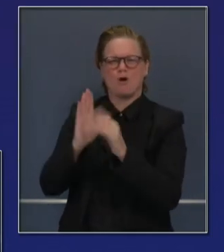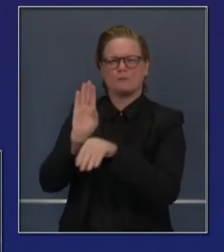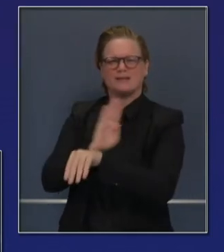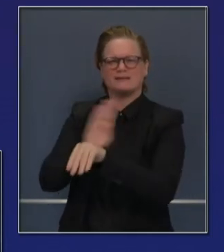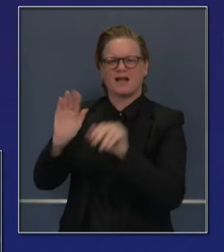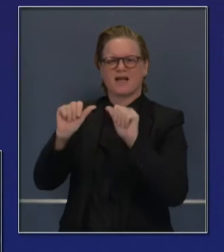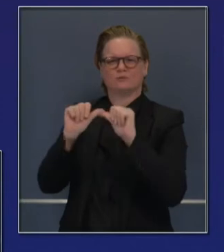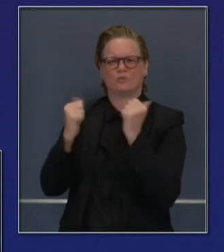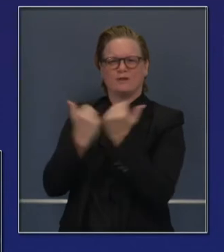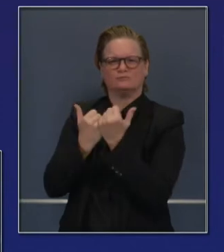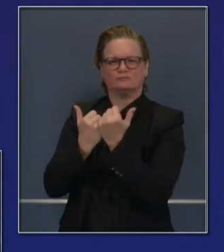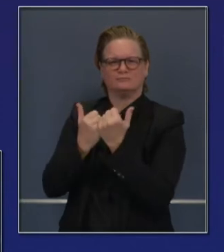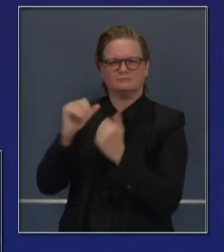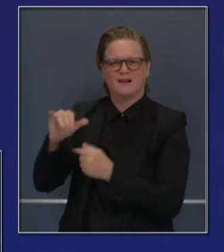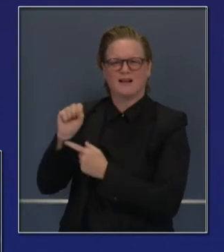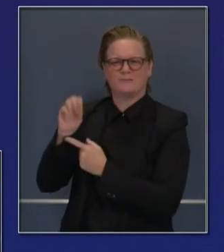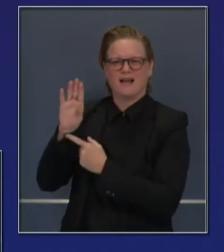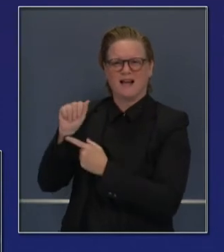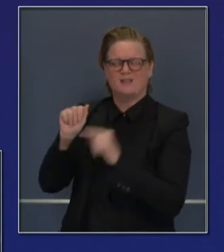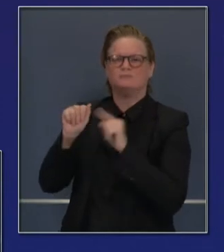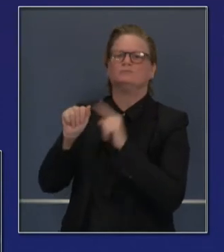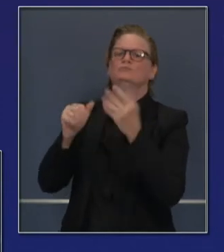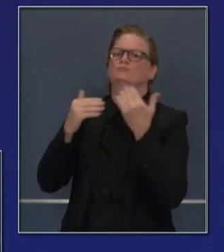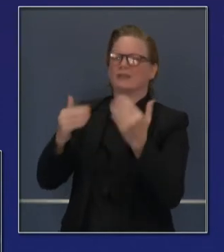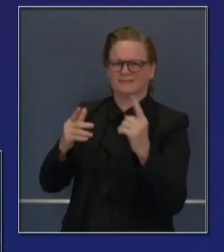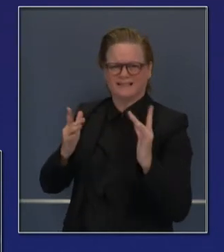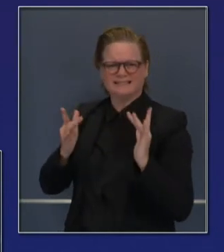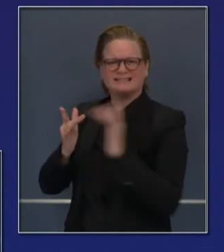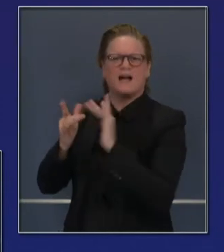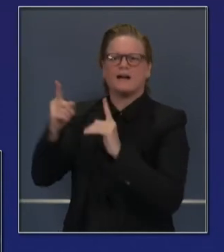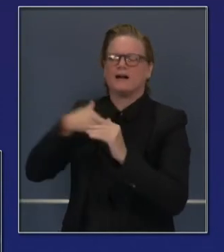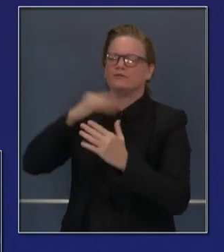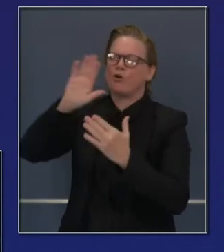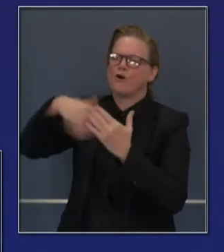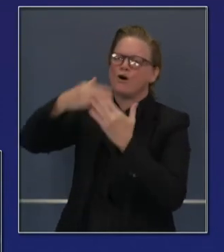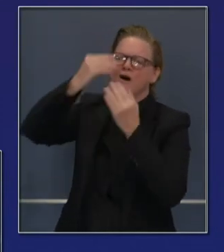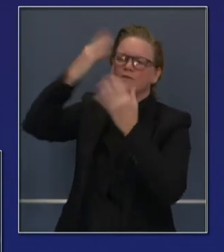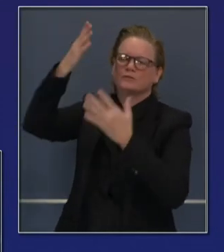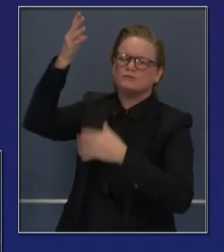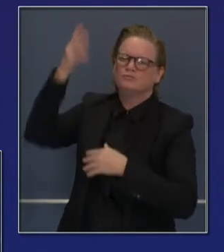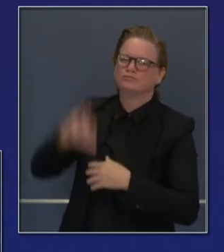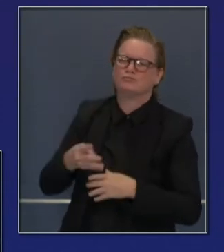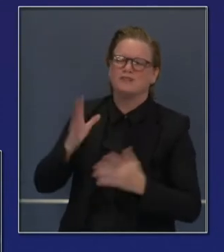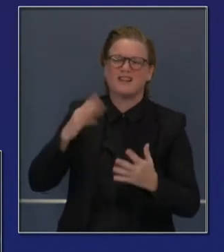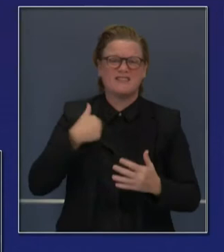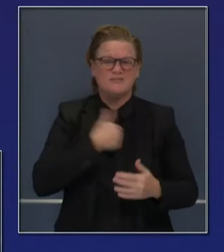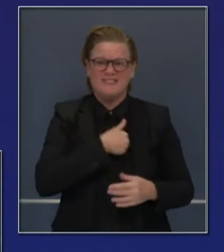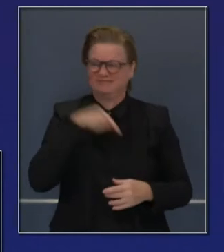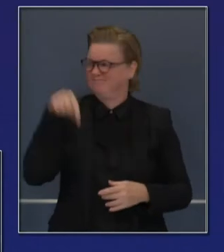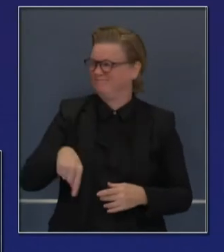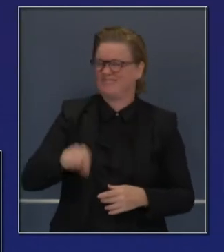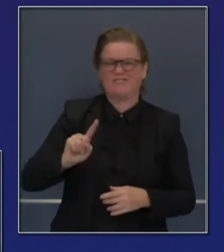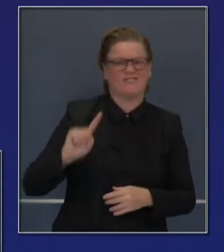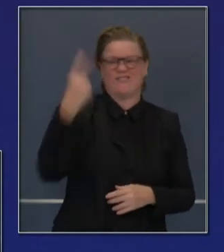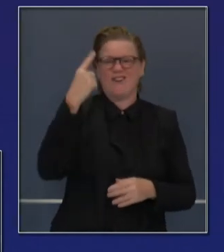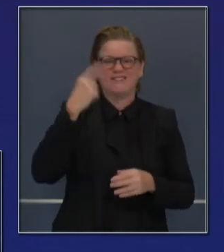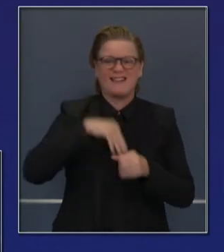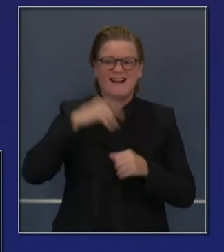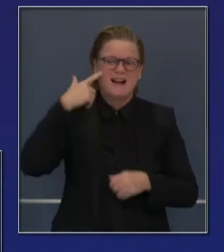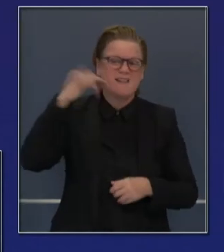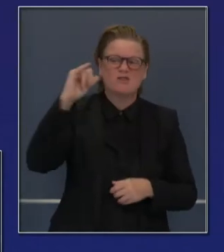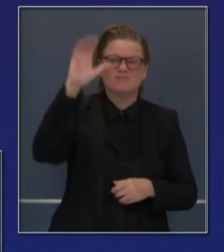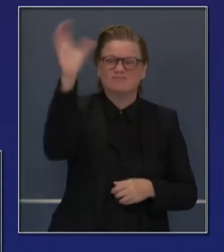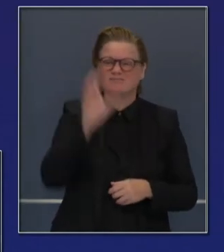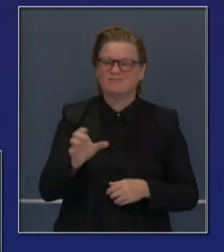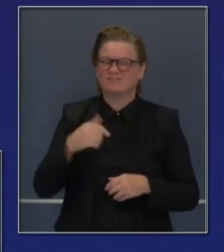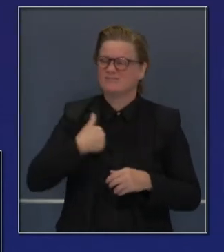to get these, what we call EIDL loans. California was the first to move to get these disaster loans. And you could see we've already